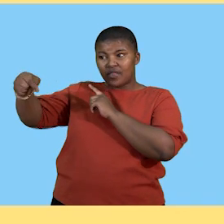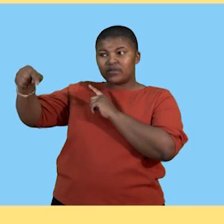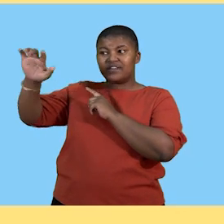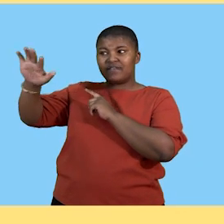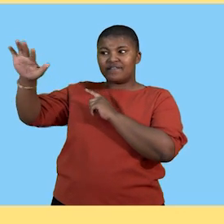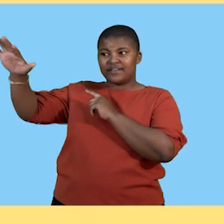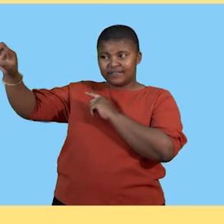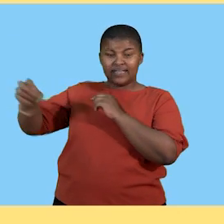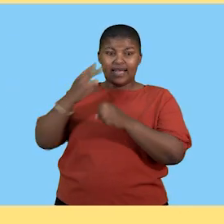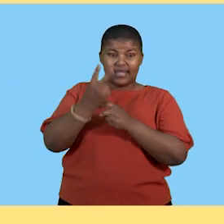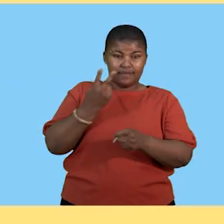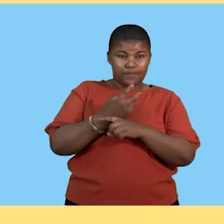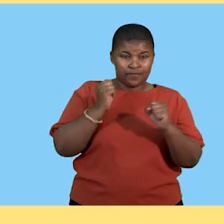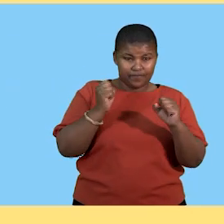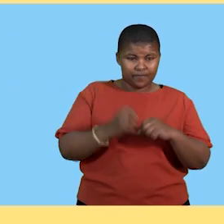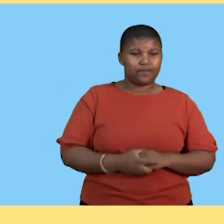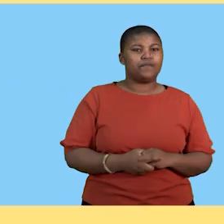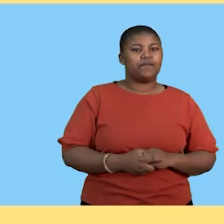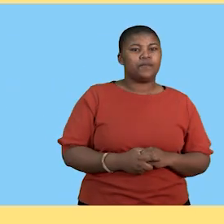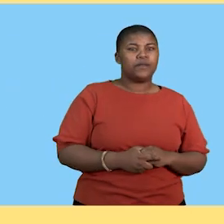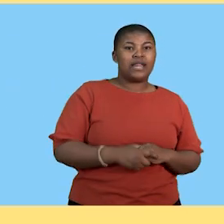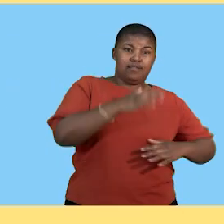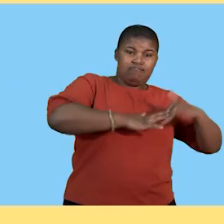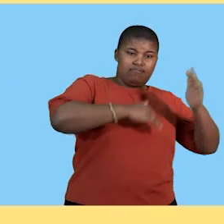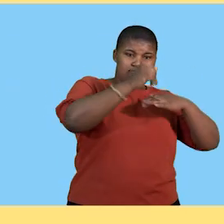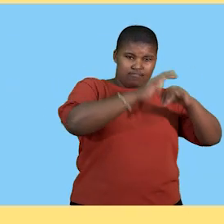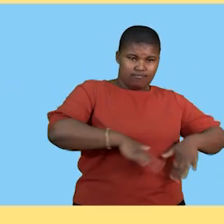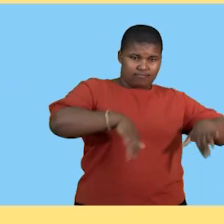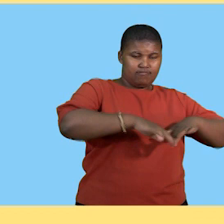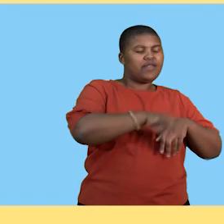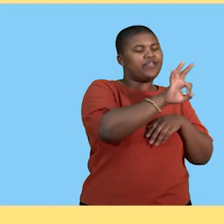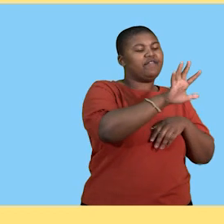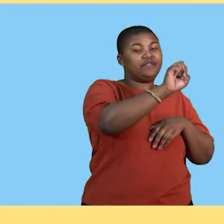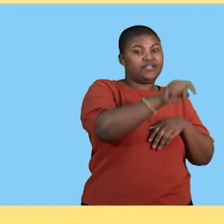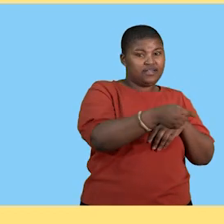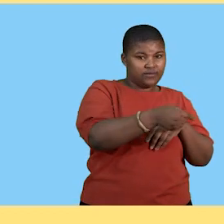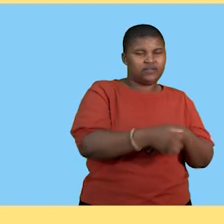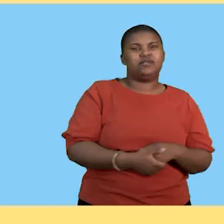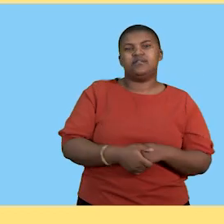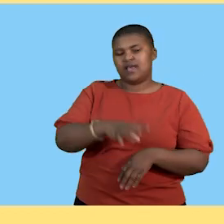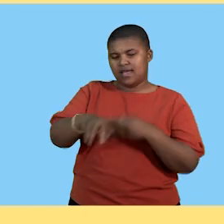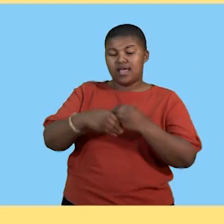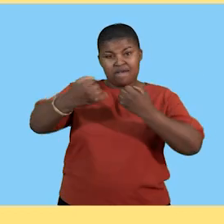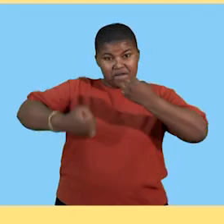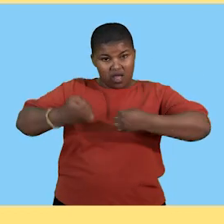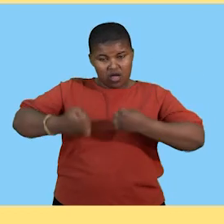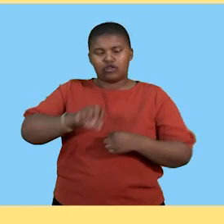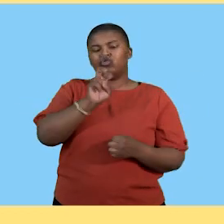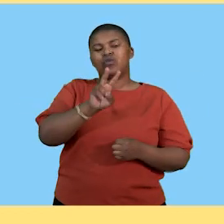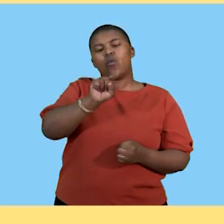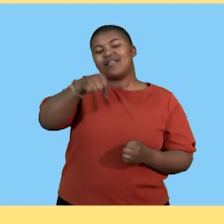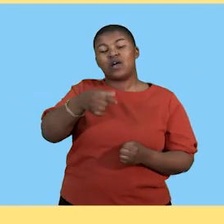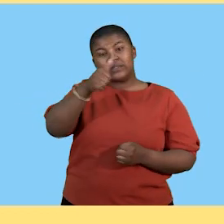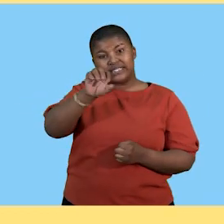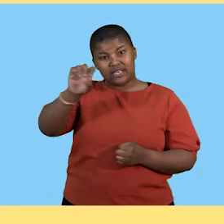71,550. Let me give the figures again to you. It is your land and buildings, 350,000. Then you add